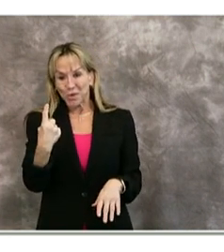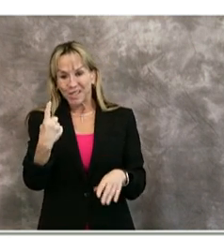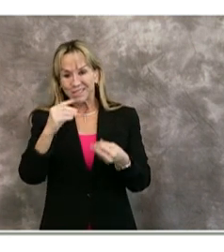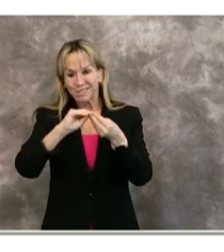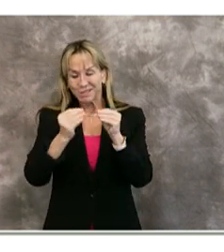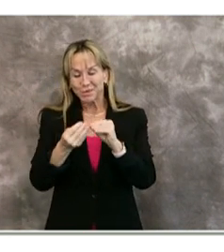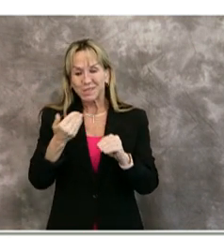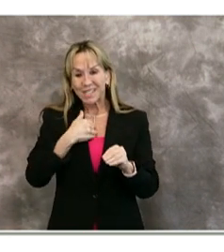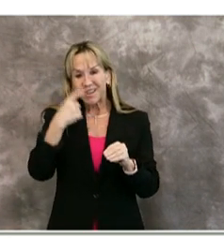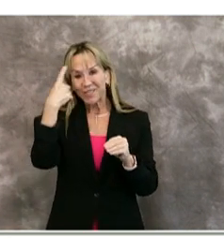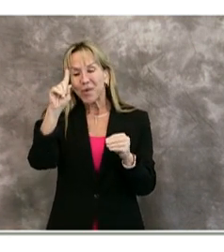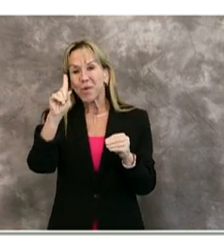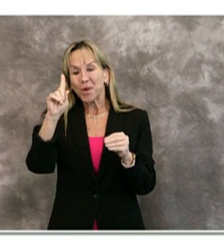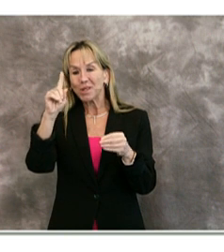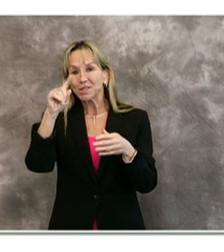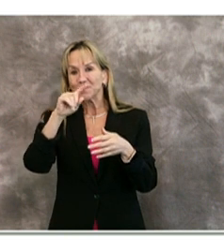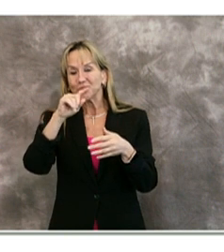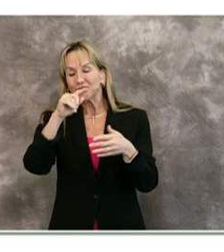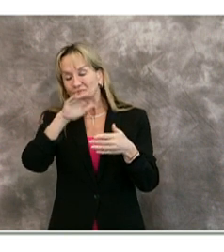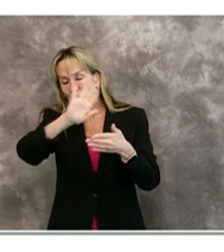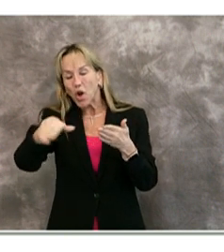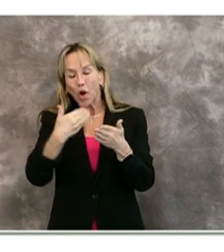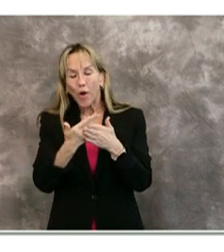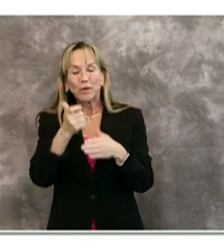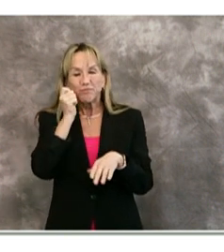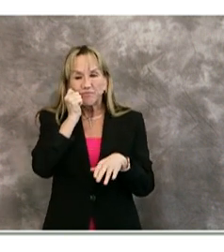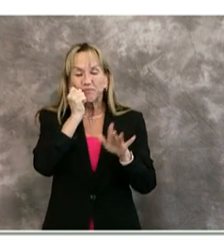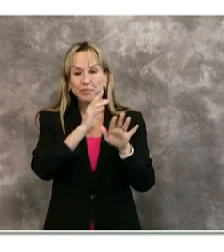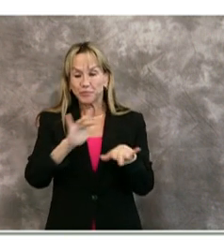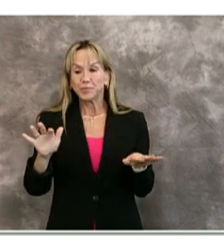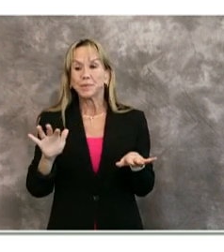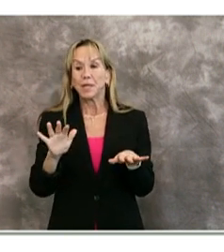or 83% of all cases, and include